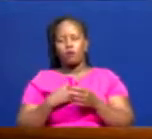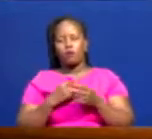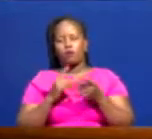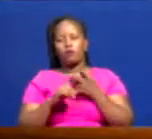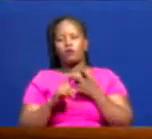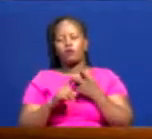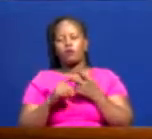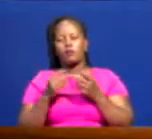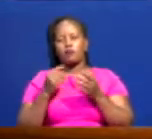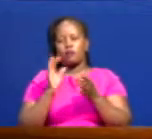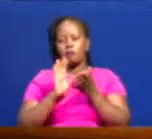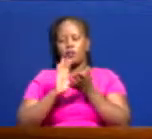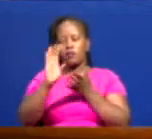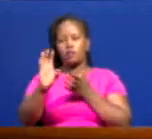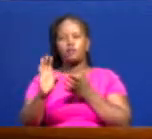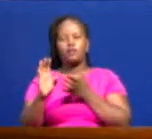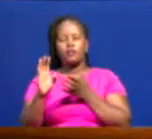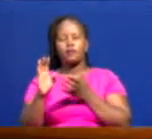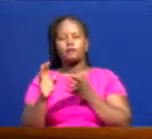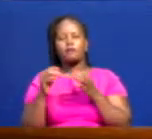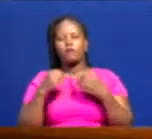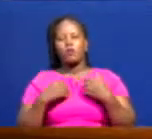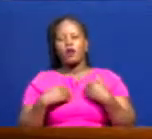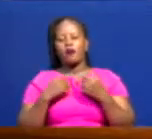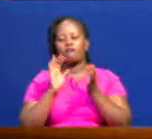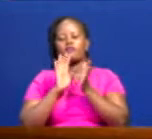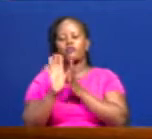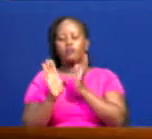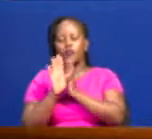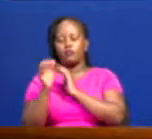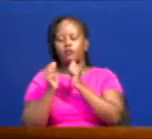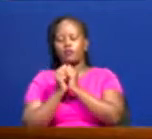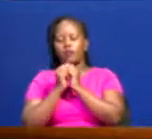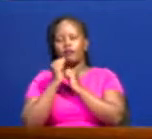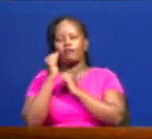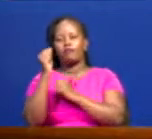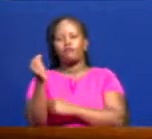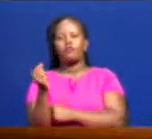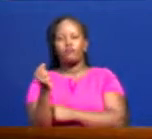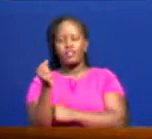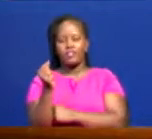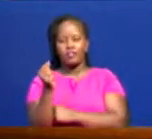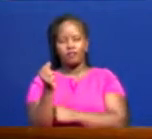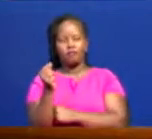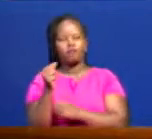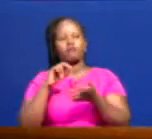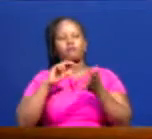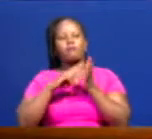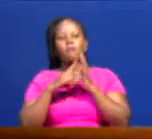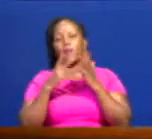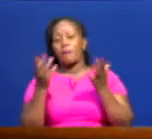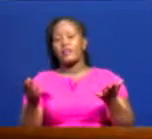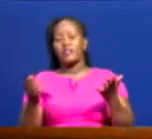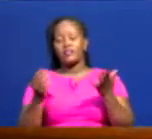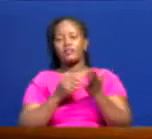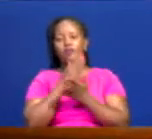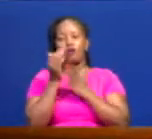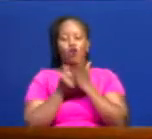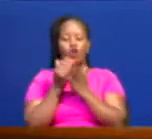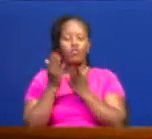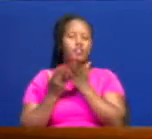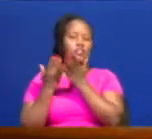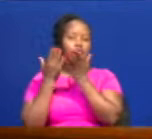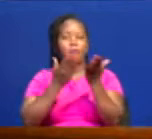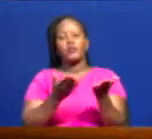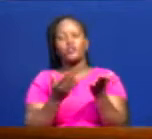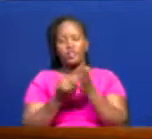allocate adequate funds to the Chapter 15 entities. So it's my submission that since